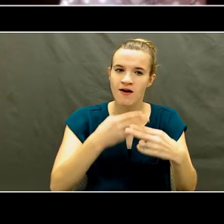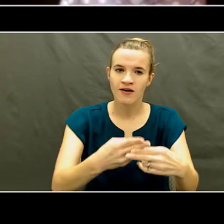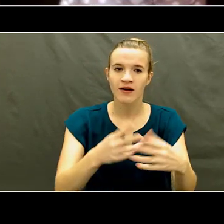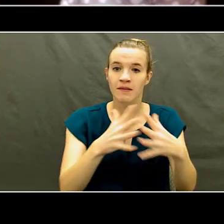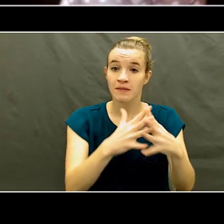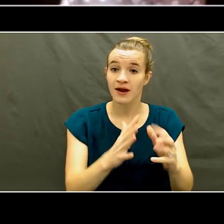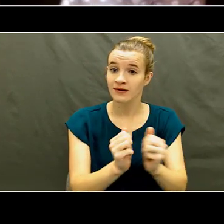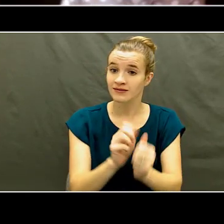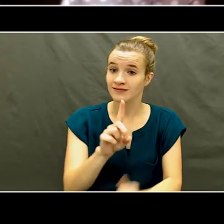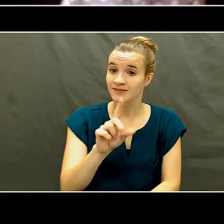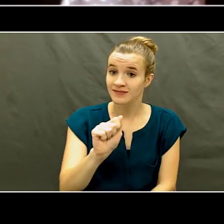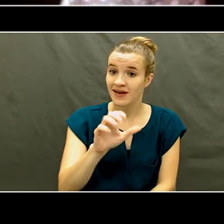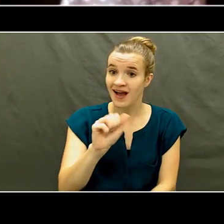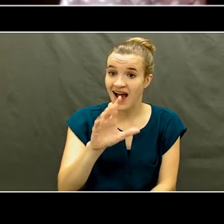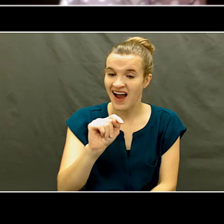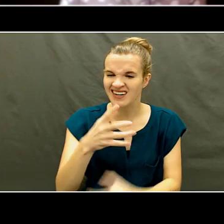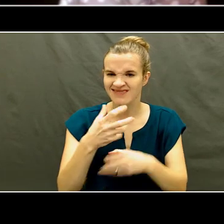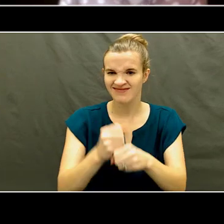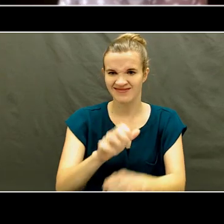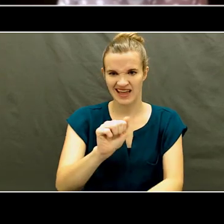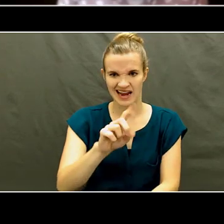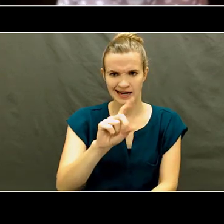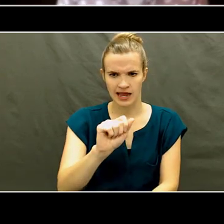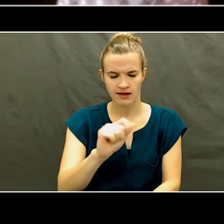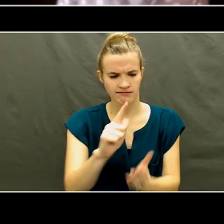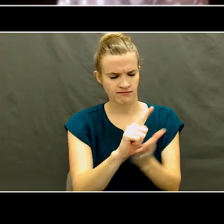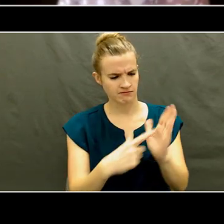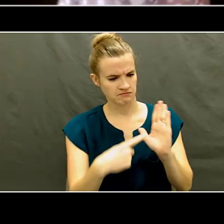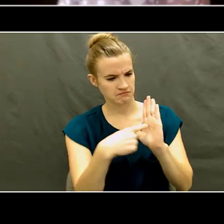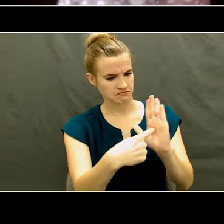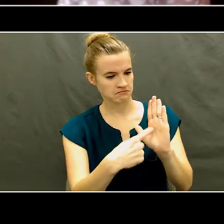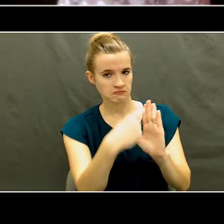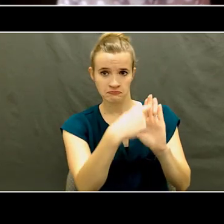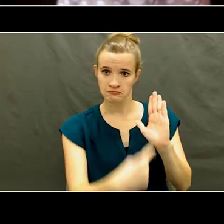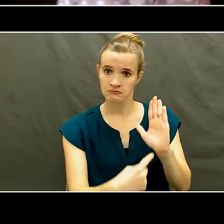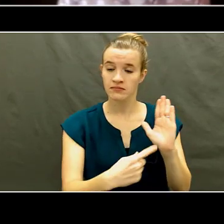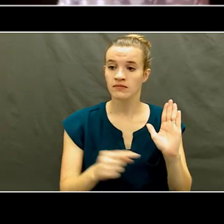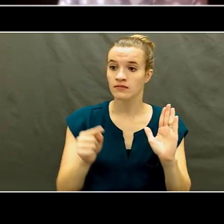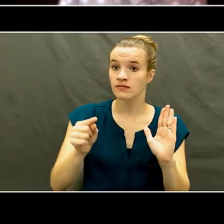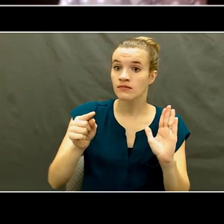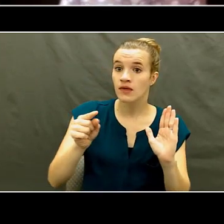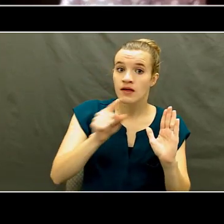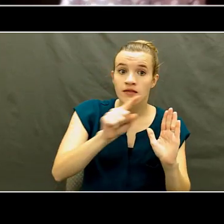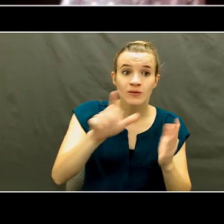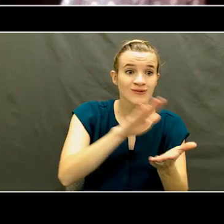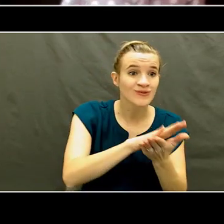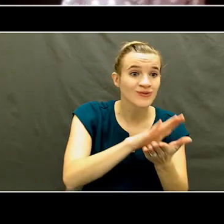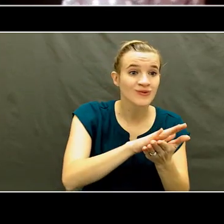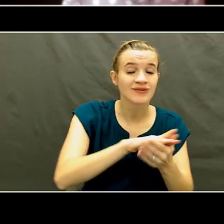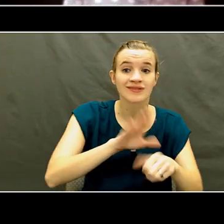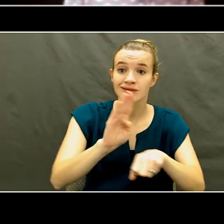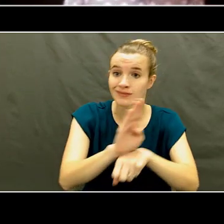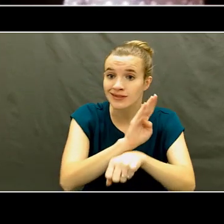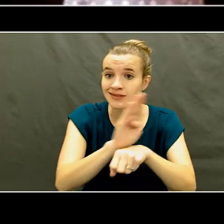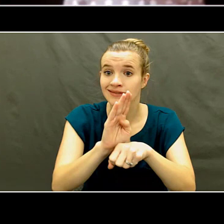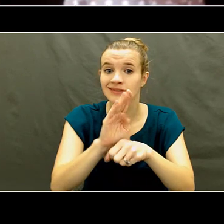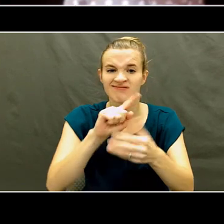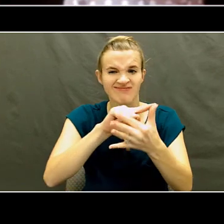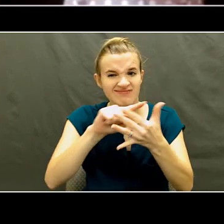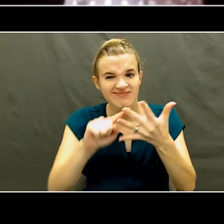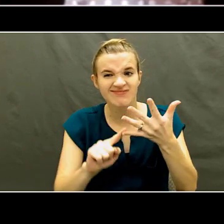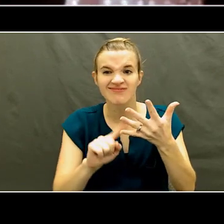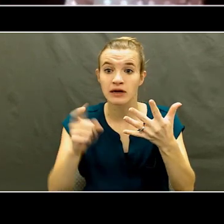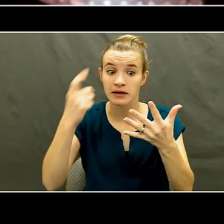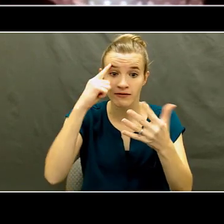schools, governments, and businesses make room for all people, including those with disabilities. Jennifer